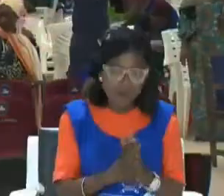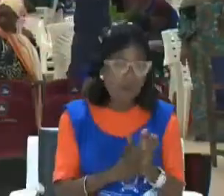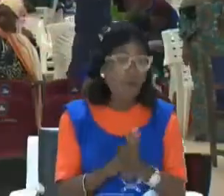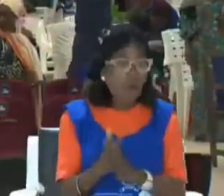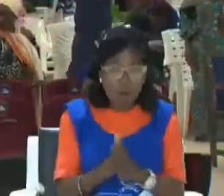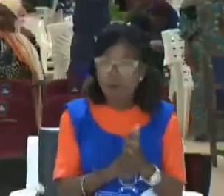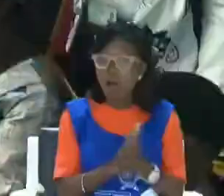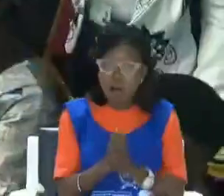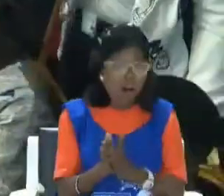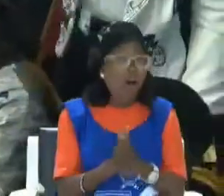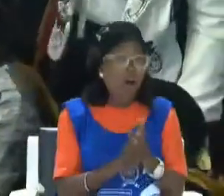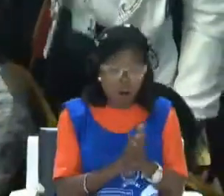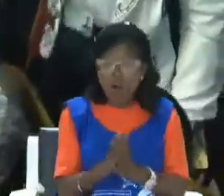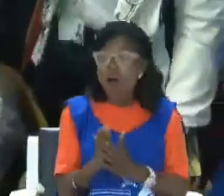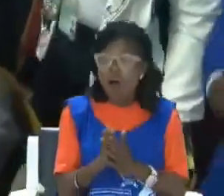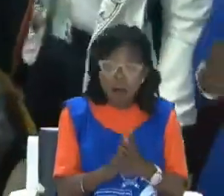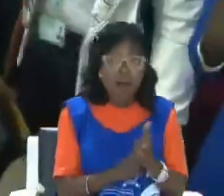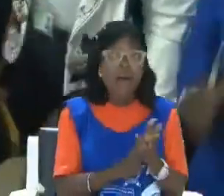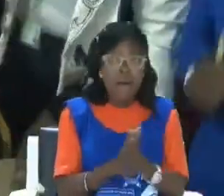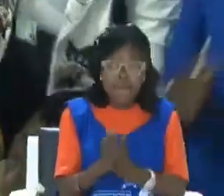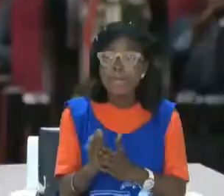blows.